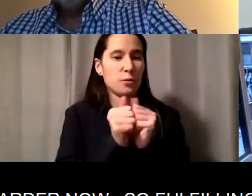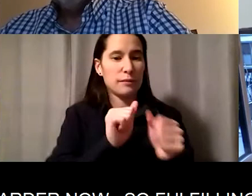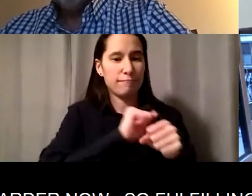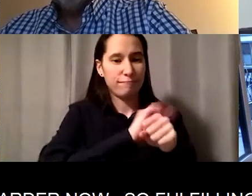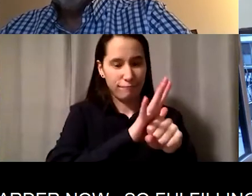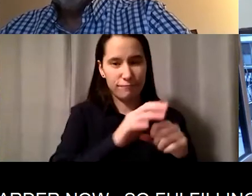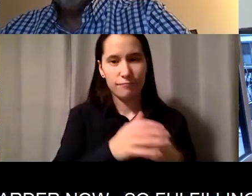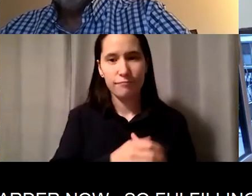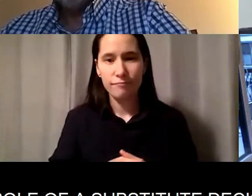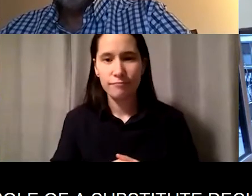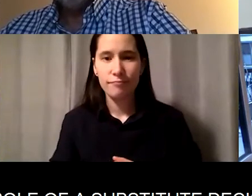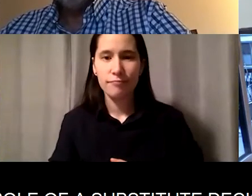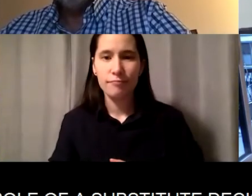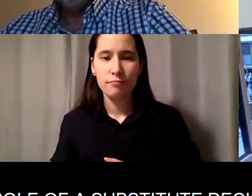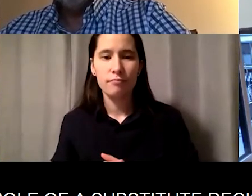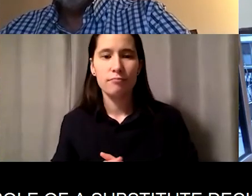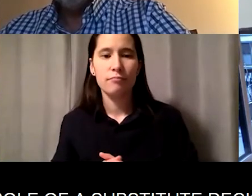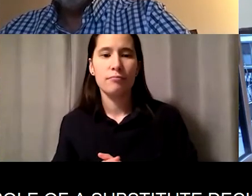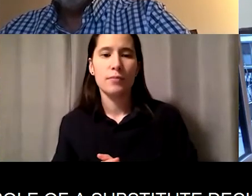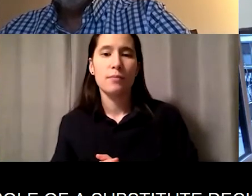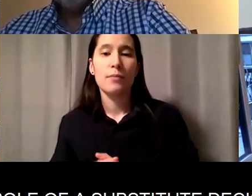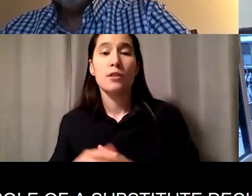So fulfilling the role of a substitute decision maker,